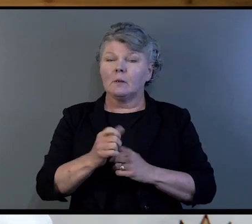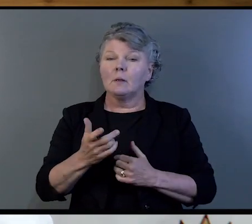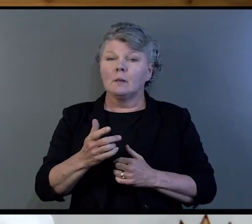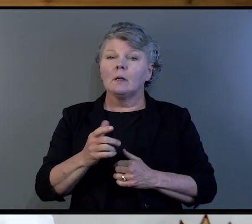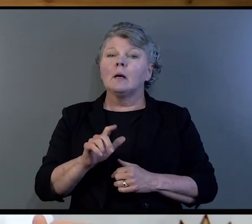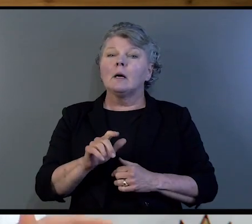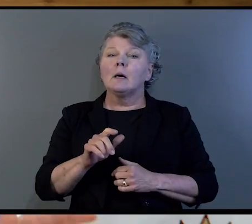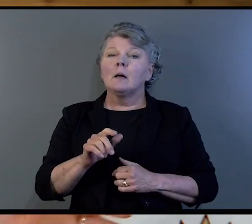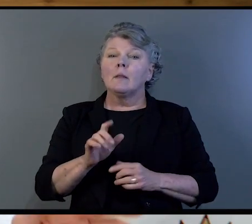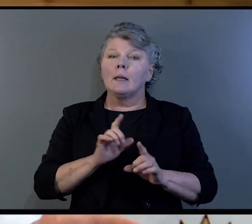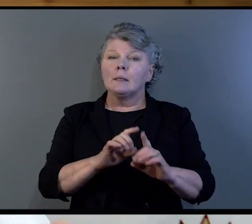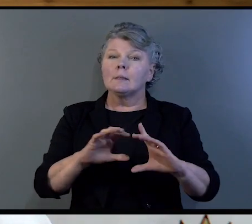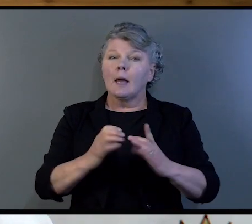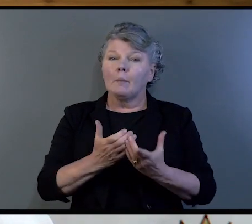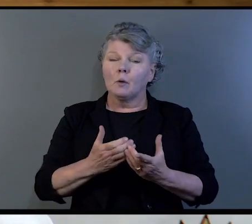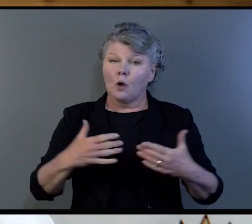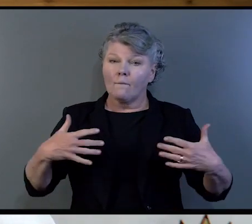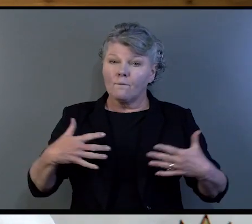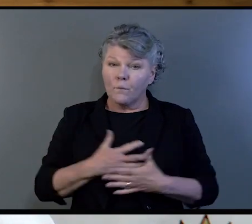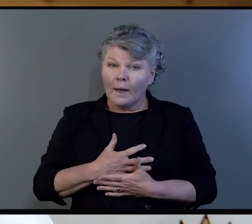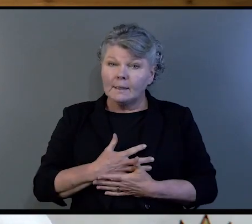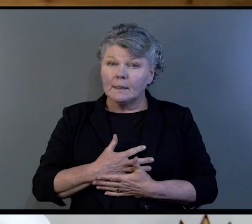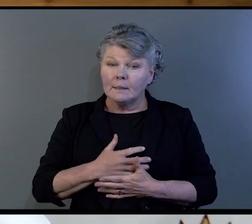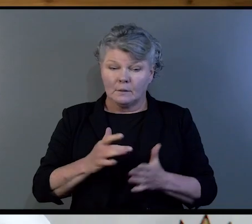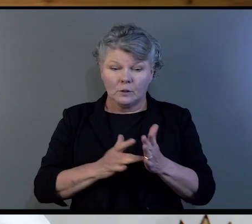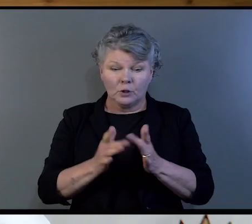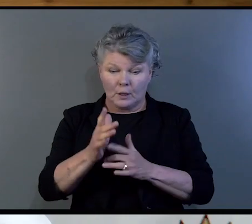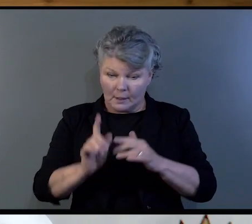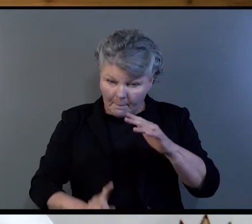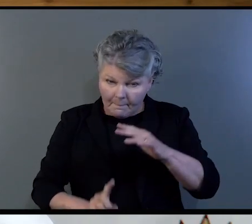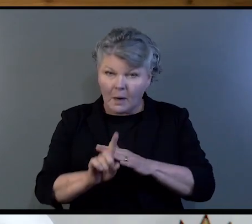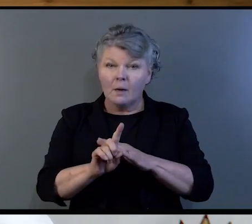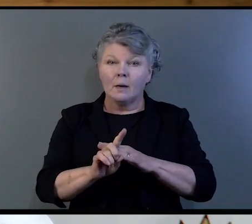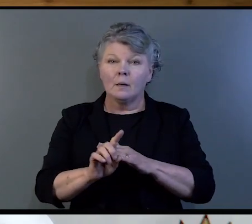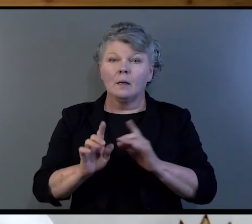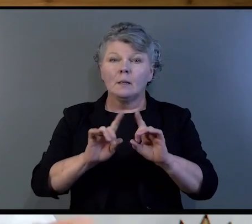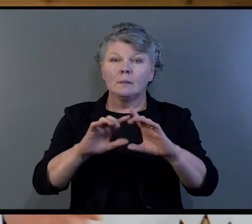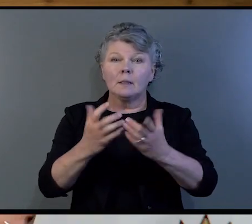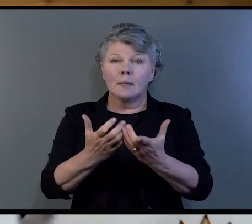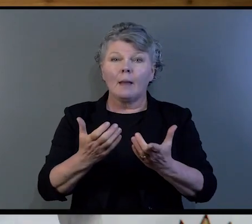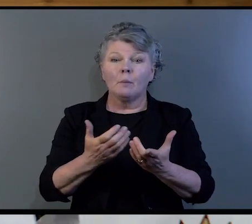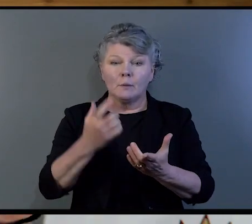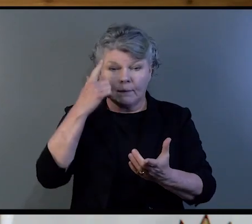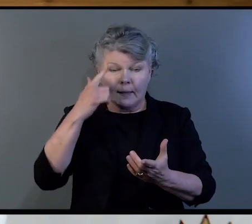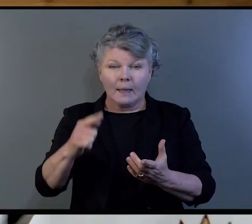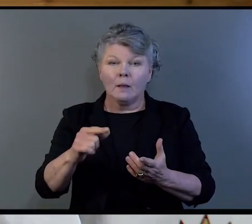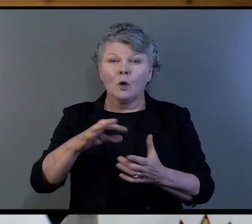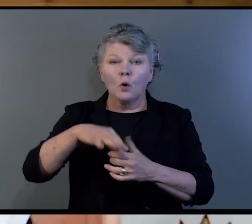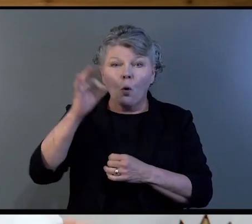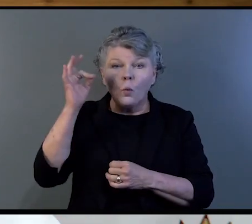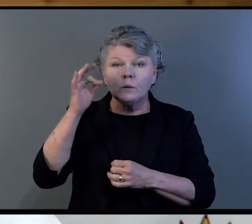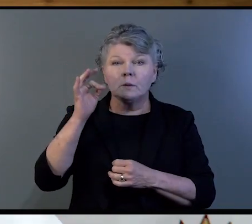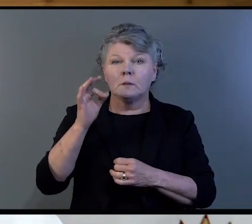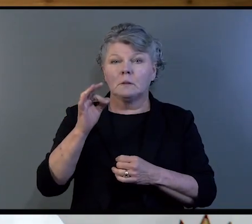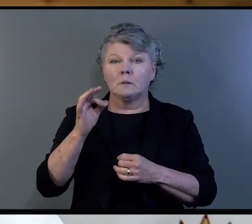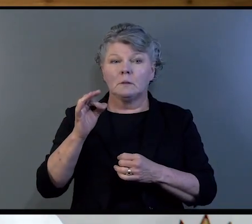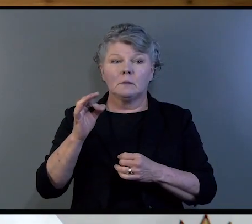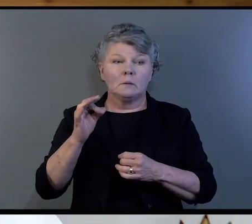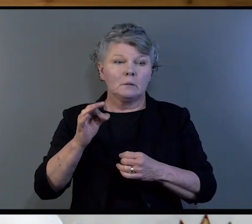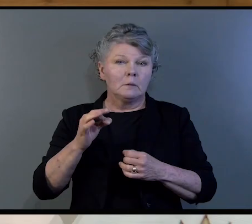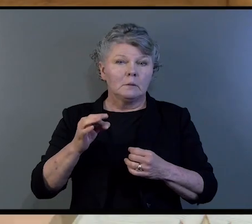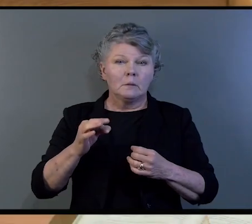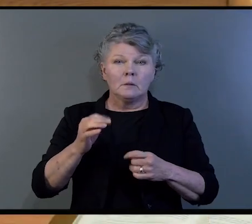24, the disciples are frightened when Jesus comes and appears to them. They think that he's a ghost, a spirit, an